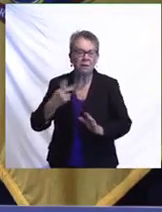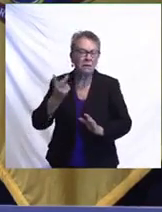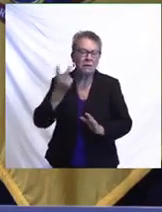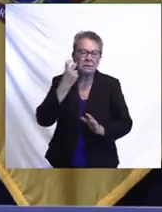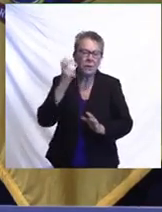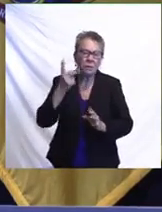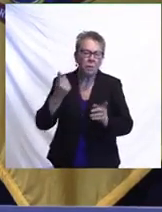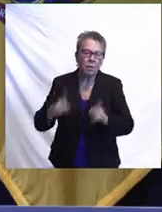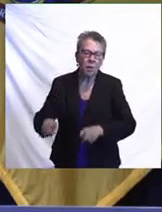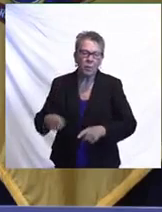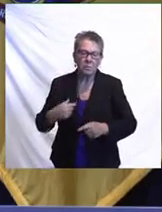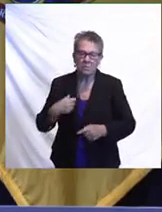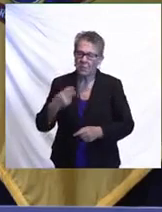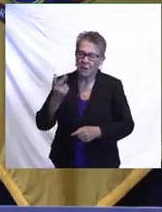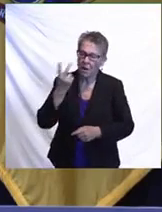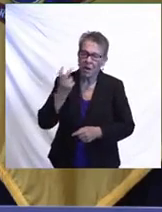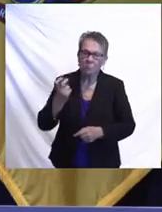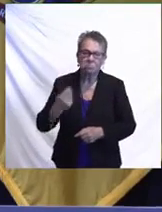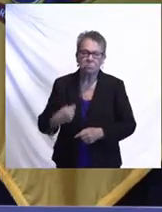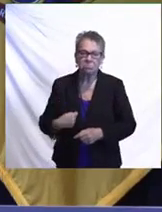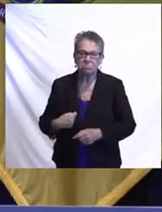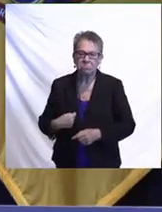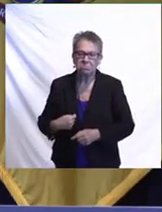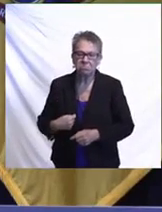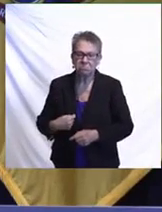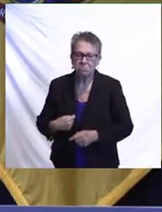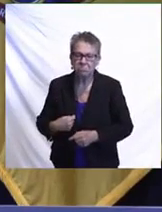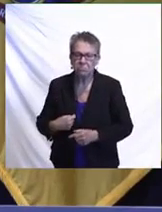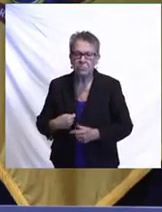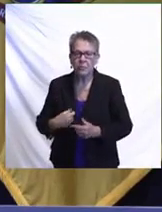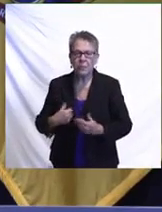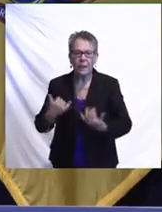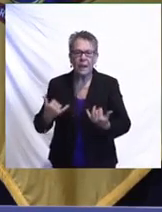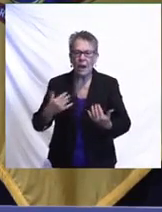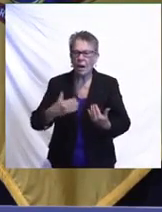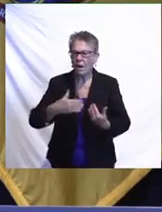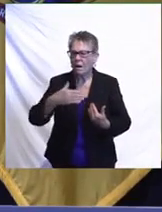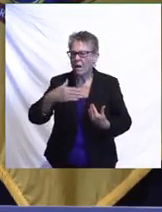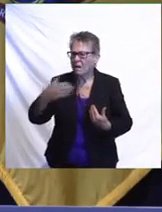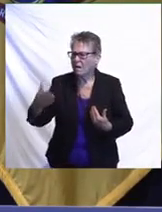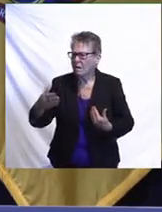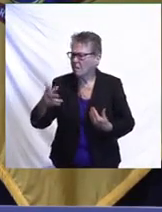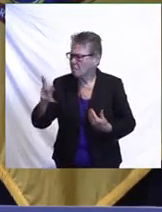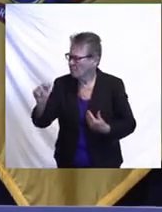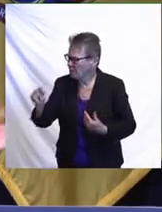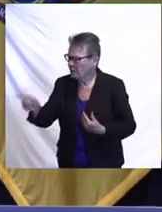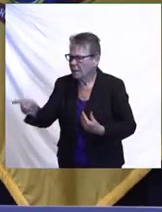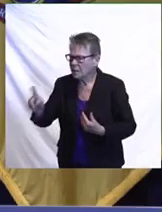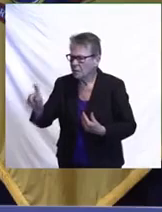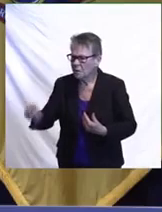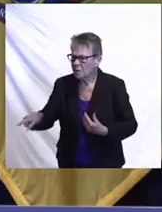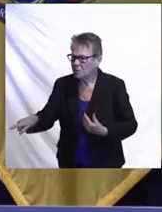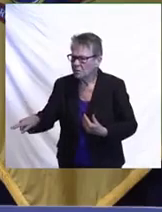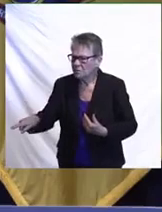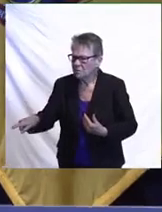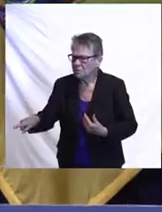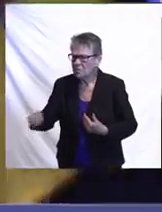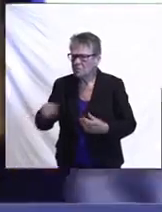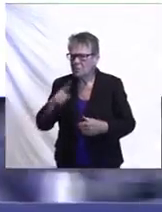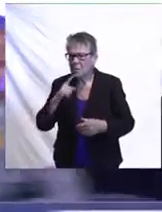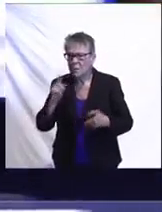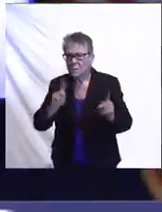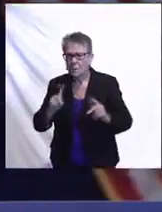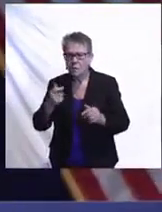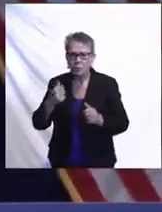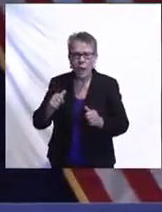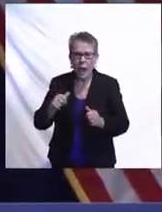that? Pat, other than bemoaning playing politics with public health, anything you want to add? No, I think the